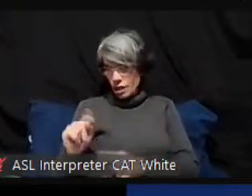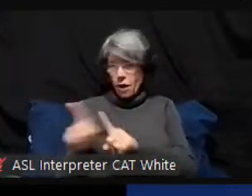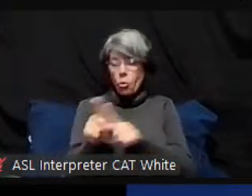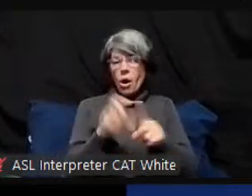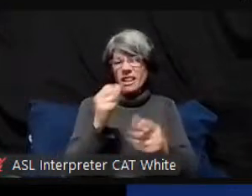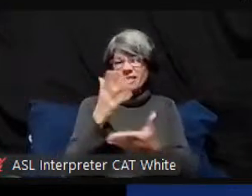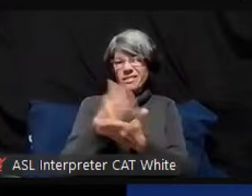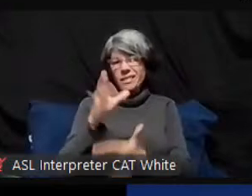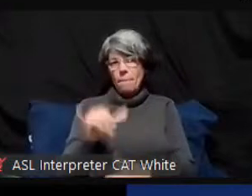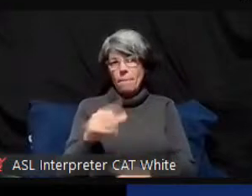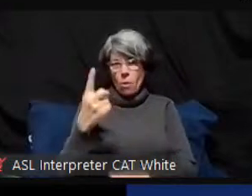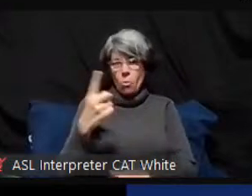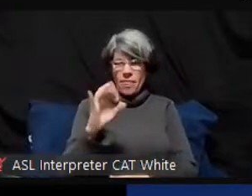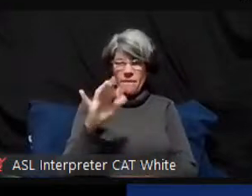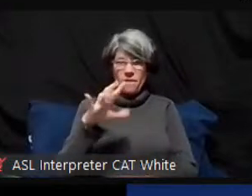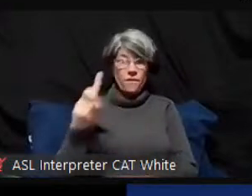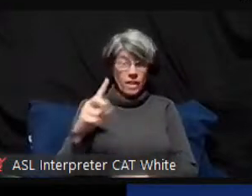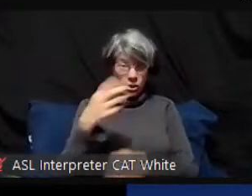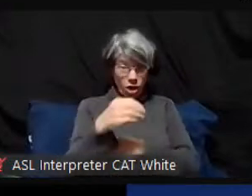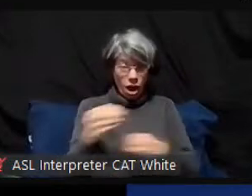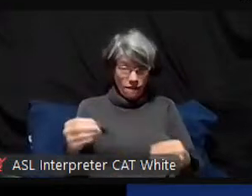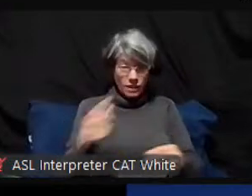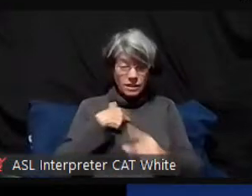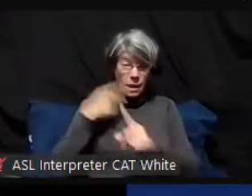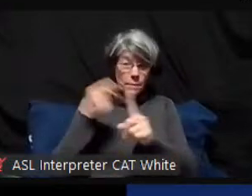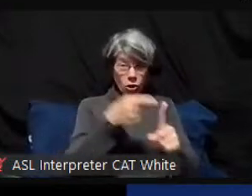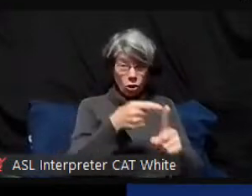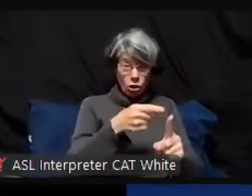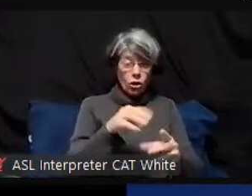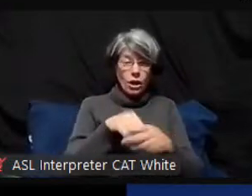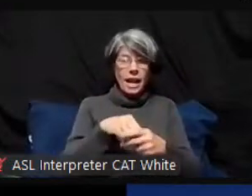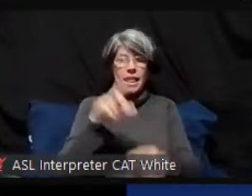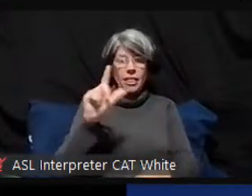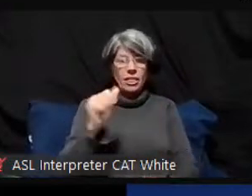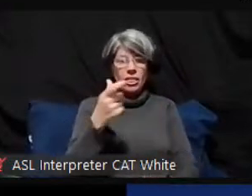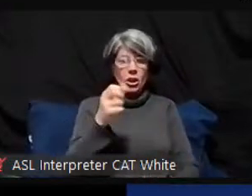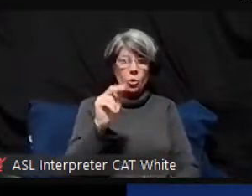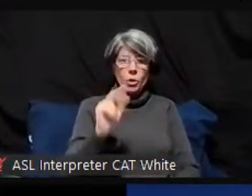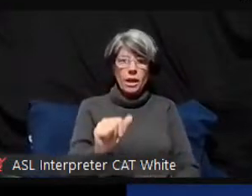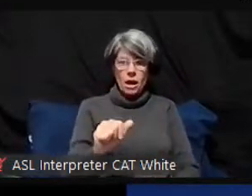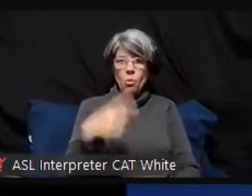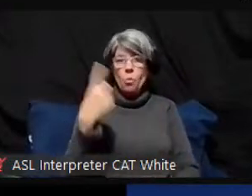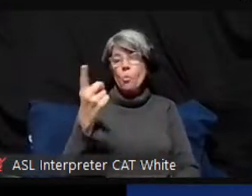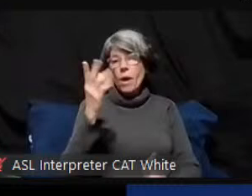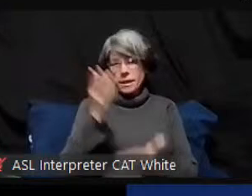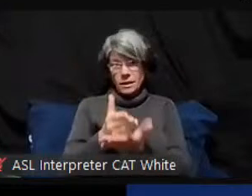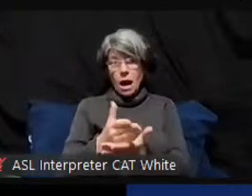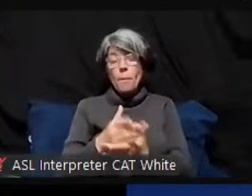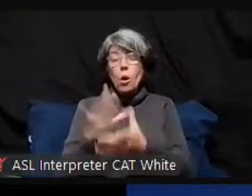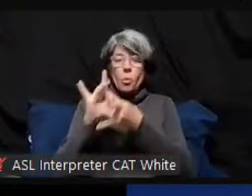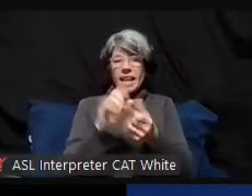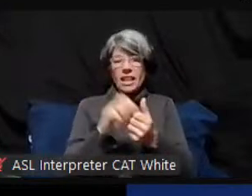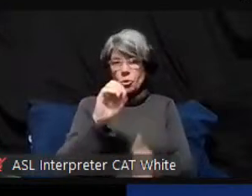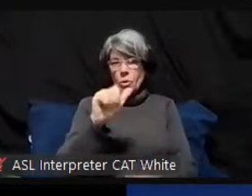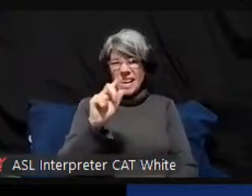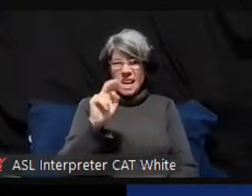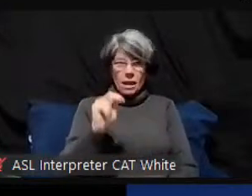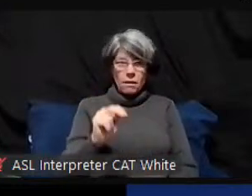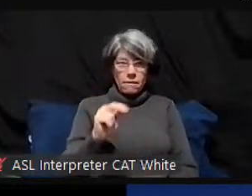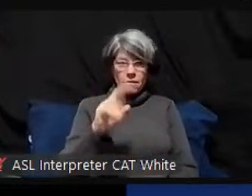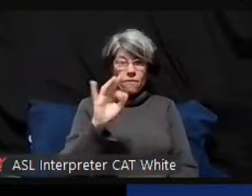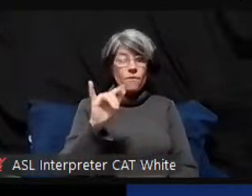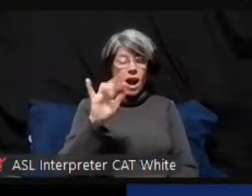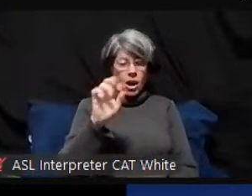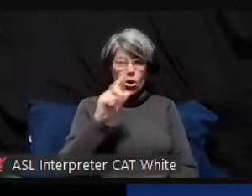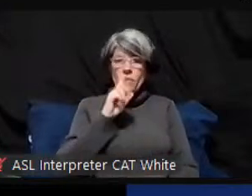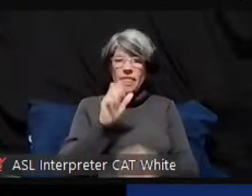stop by one of our field offices, in particular the Altadena one stop related to the Eaton fire, to get your materials